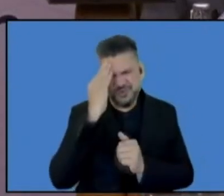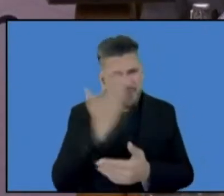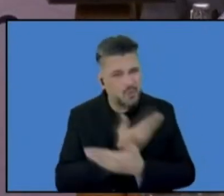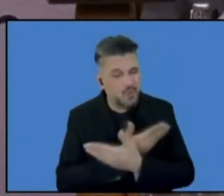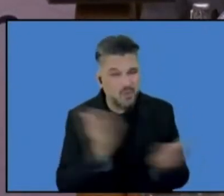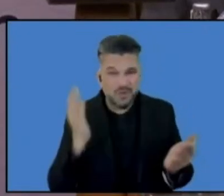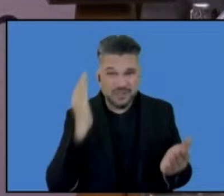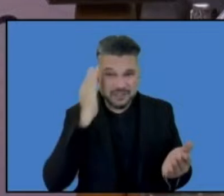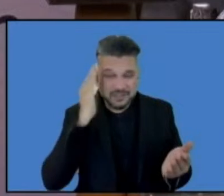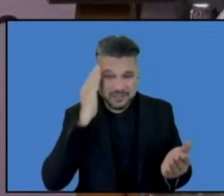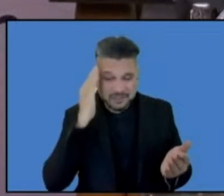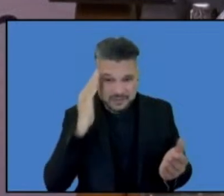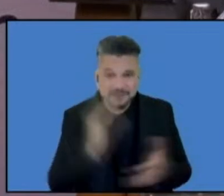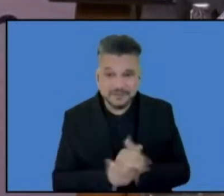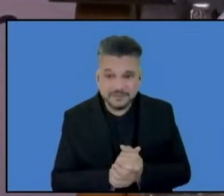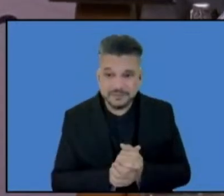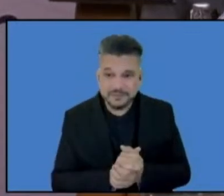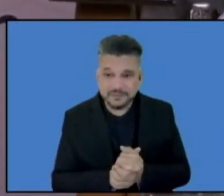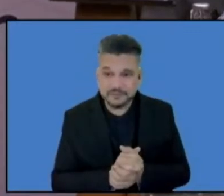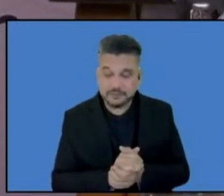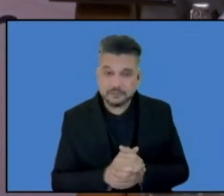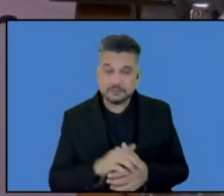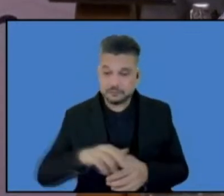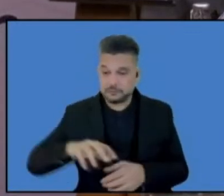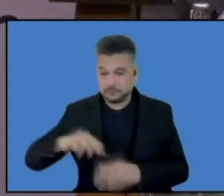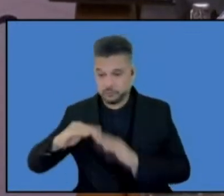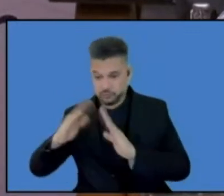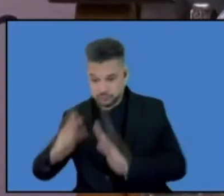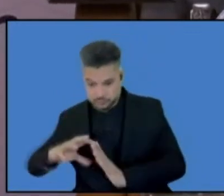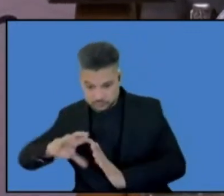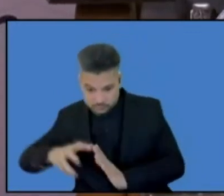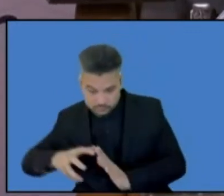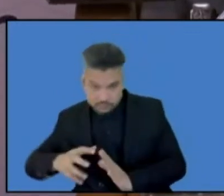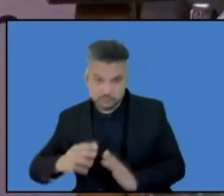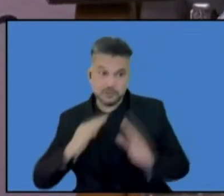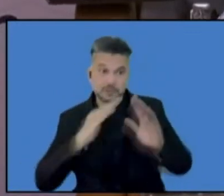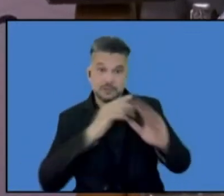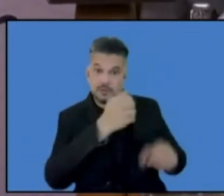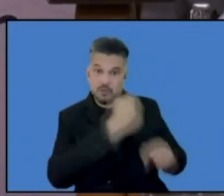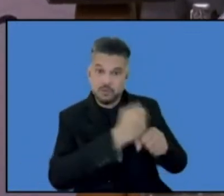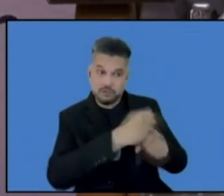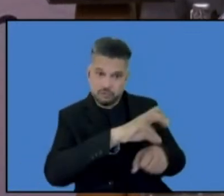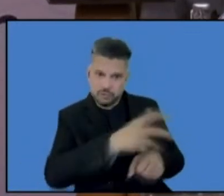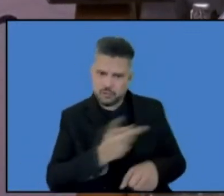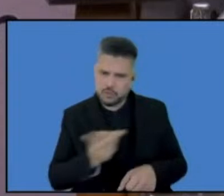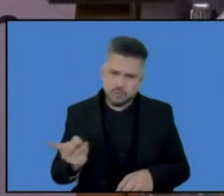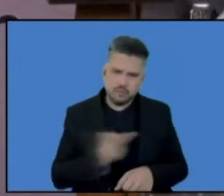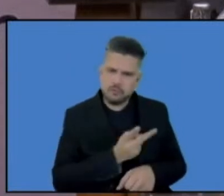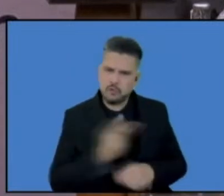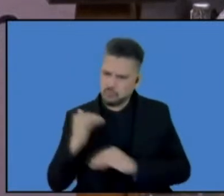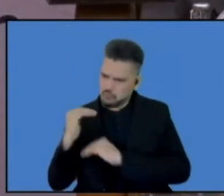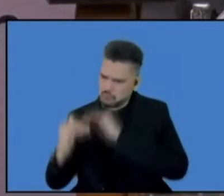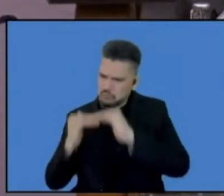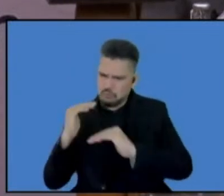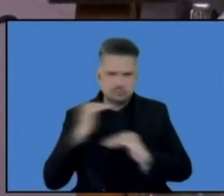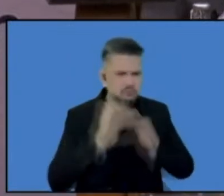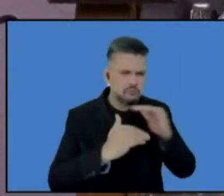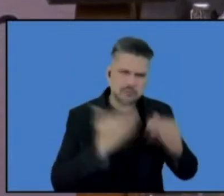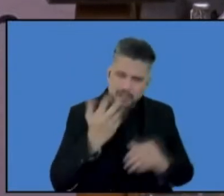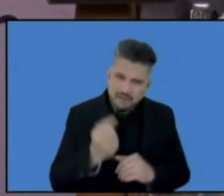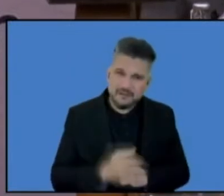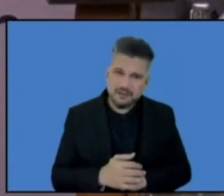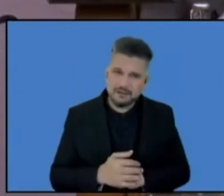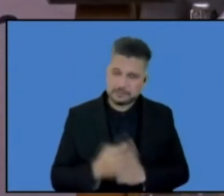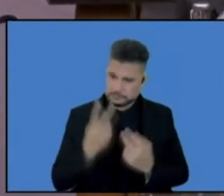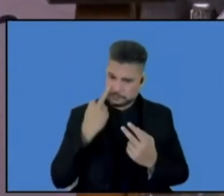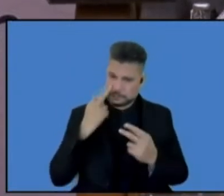and destination countries, significantly contribute to sustainable development. Just look at the numbers in this latest report. $450